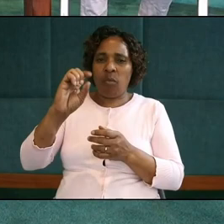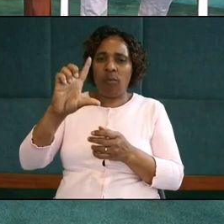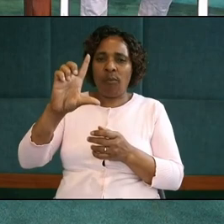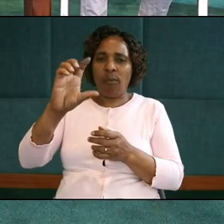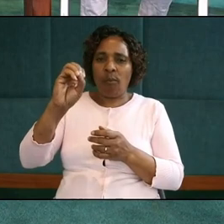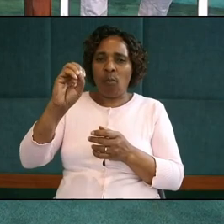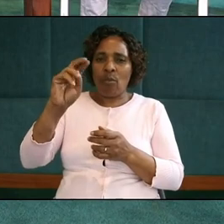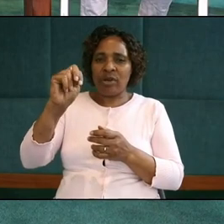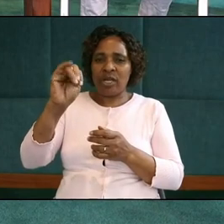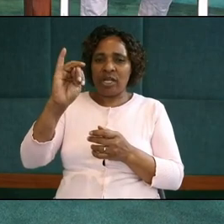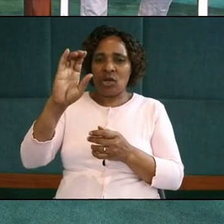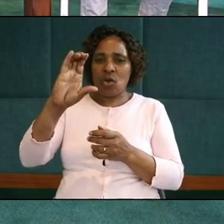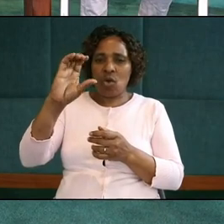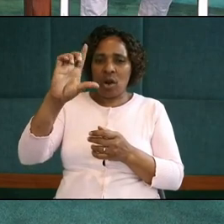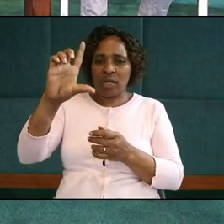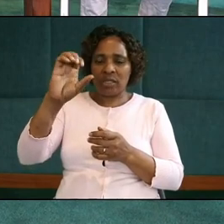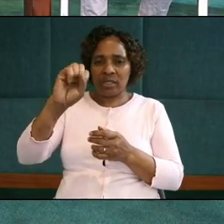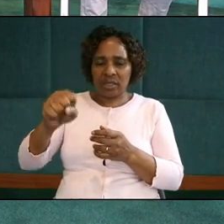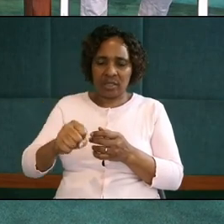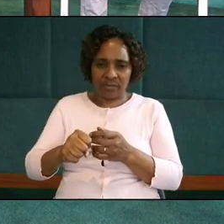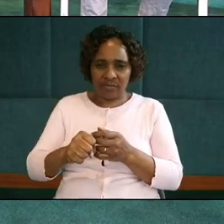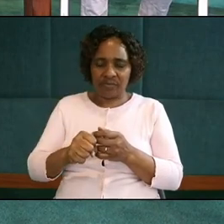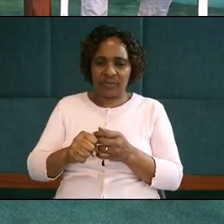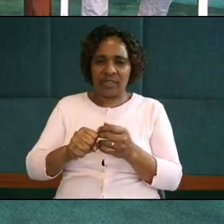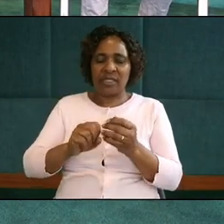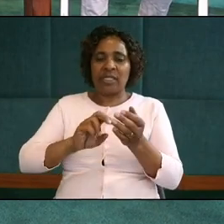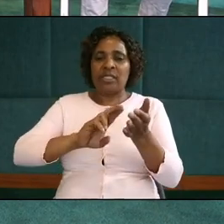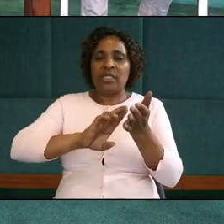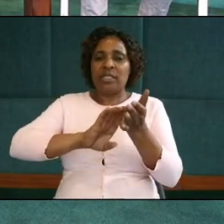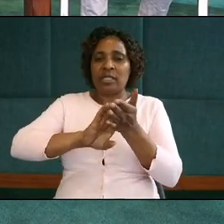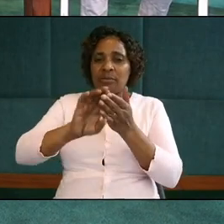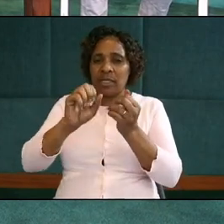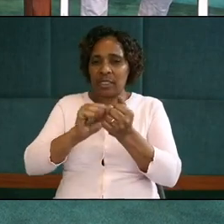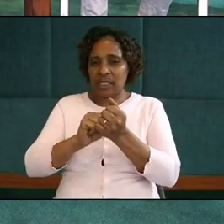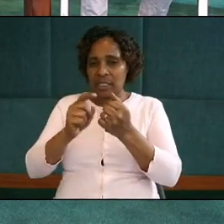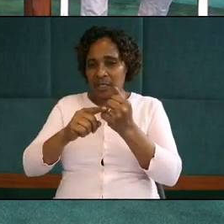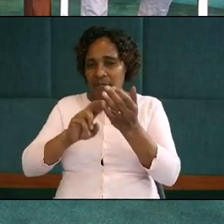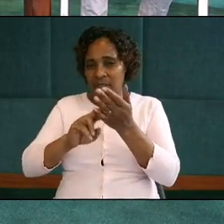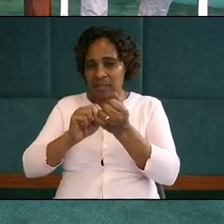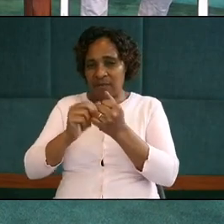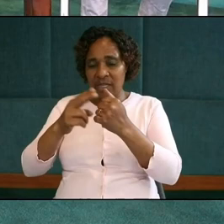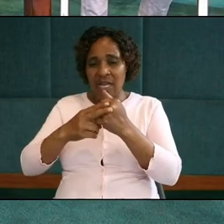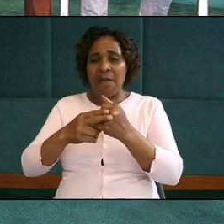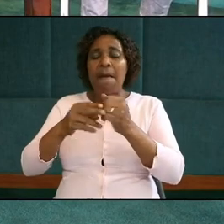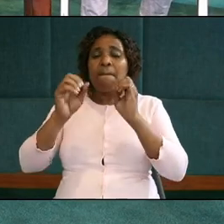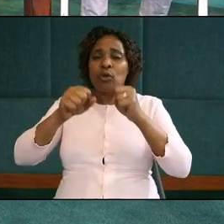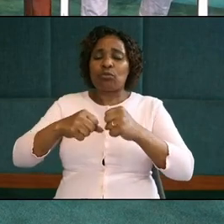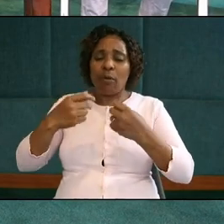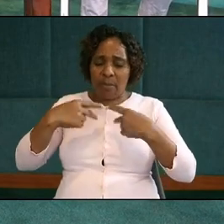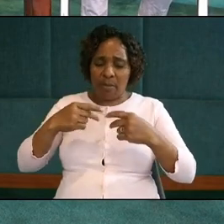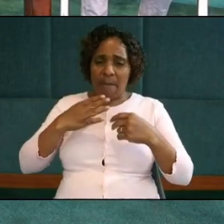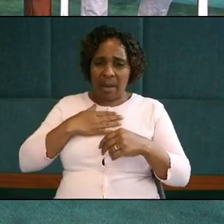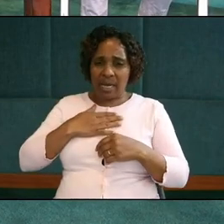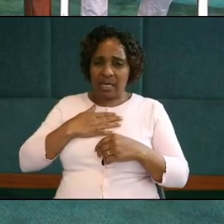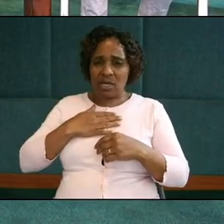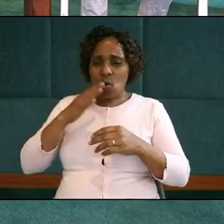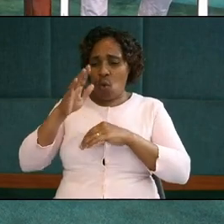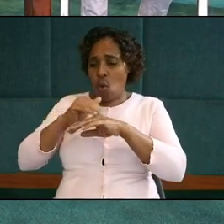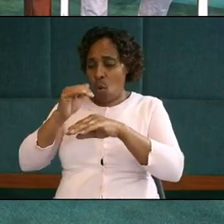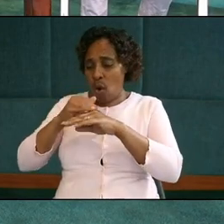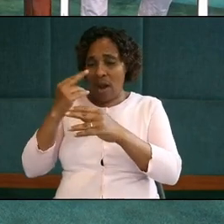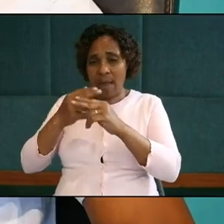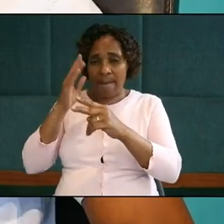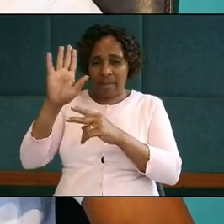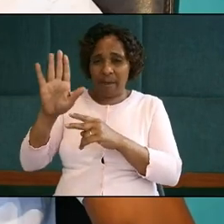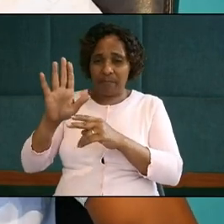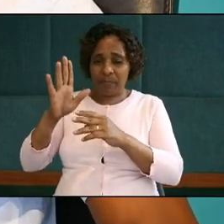7, verse 14. It's the very last verse there. It says that, if my people who are called by my name will humble themselves and pray